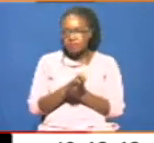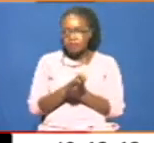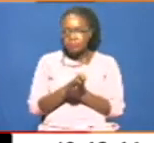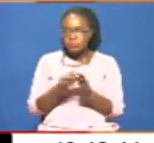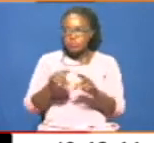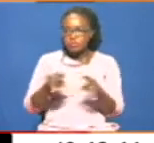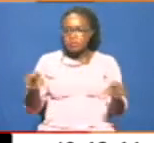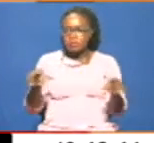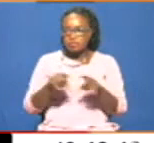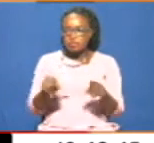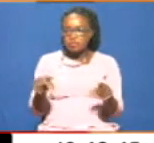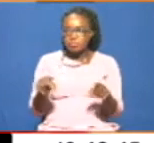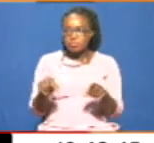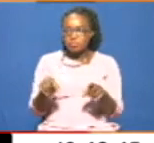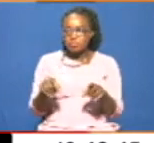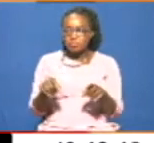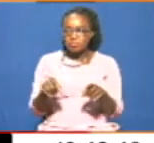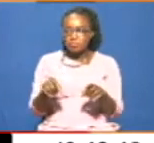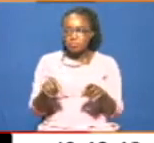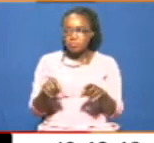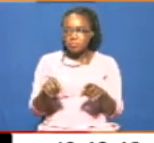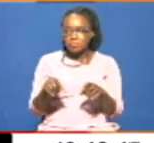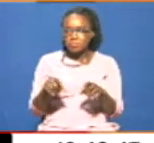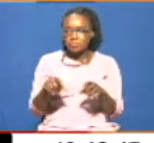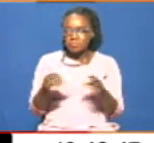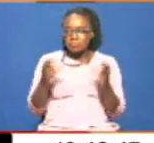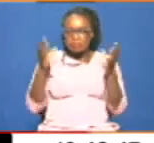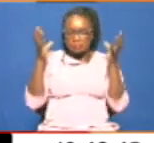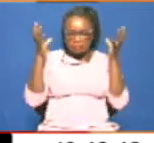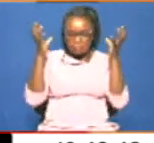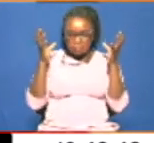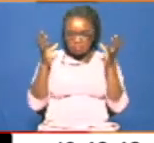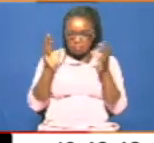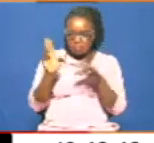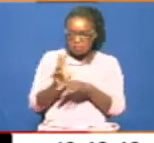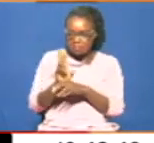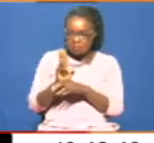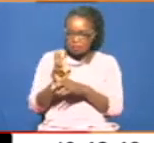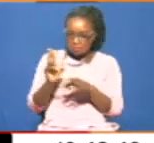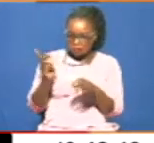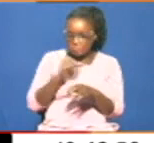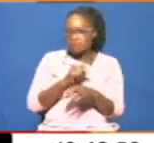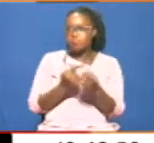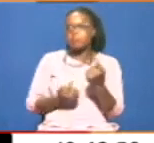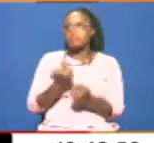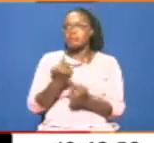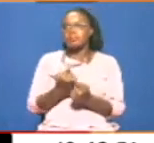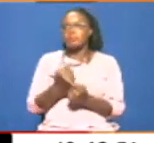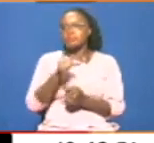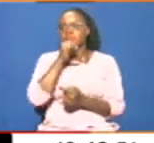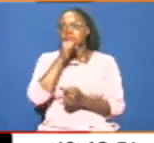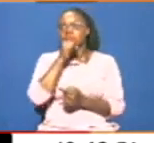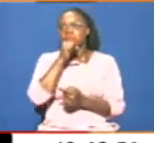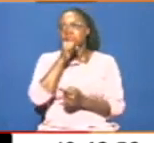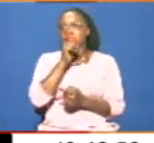that was fetched in an afternoon will be consumed cooking dinner and maybe breakfast. Mm. And then the